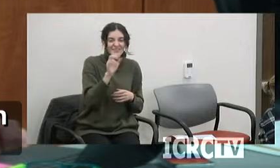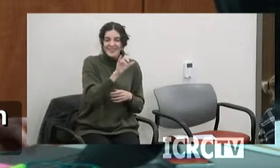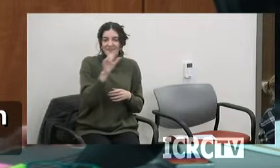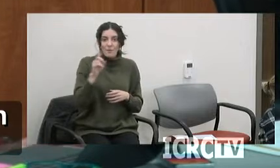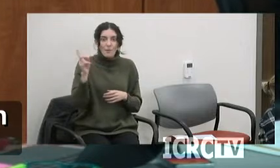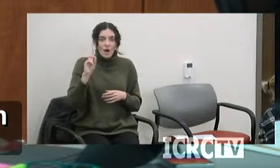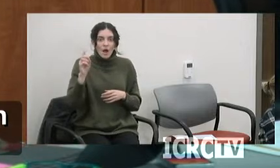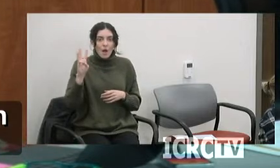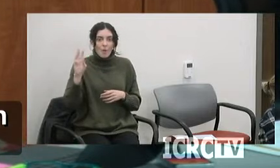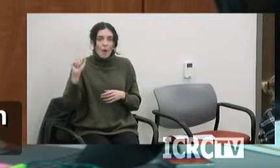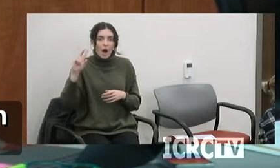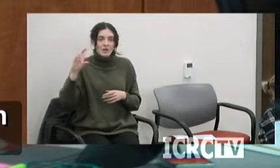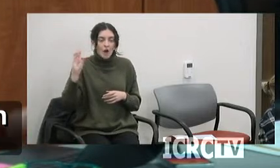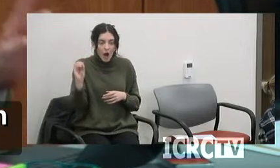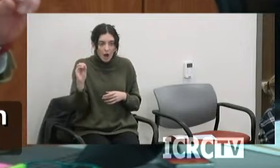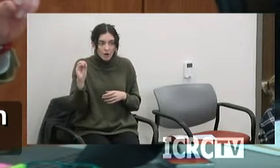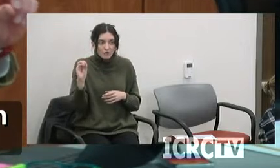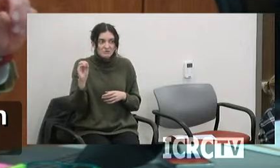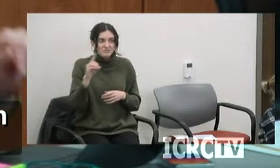is there. He's